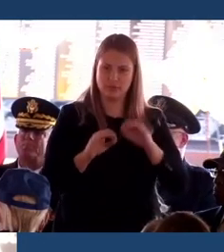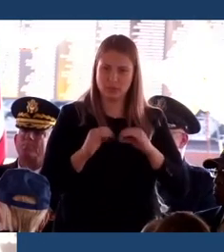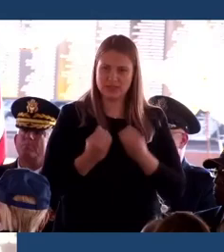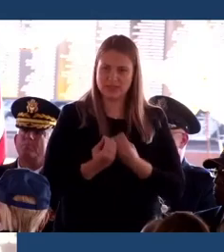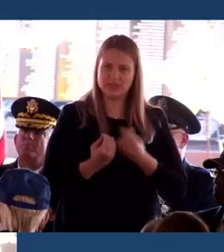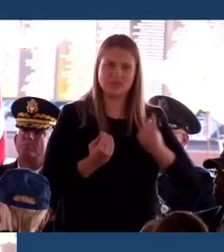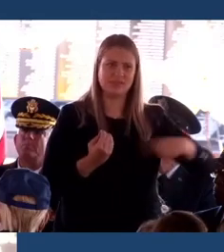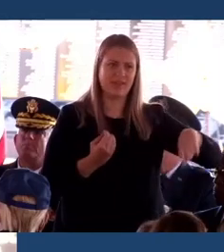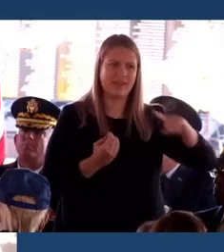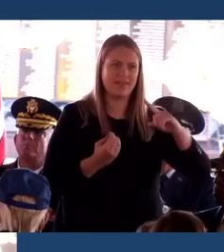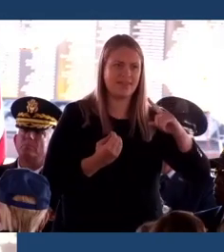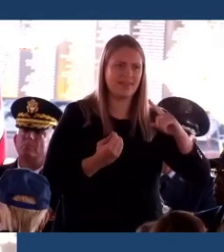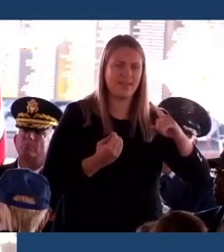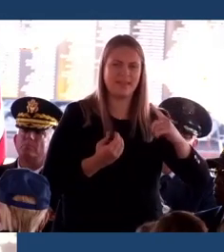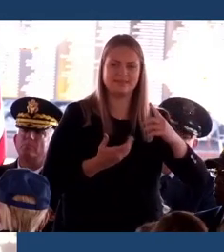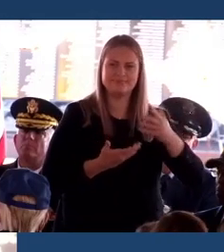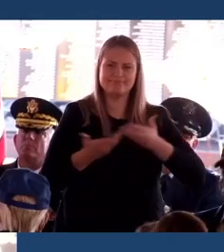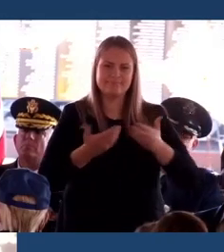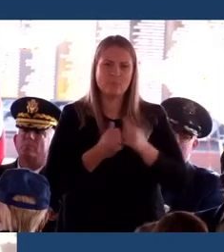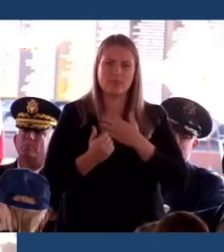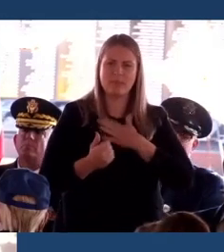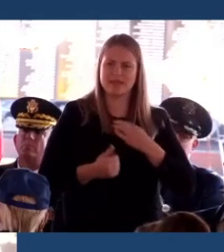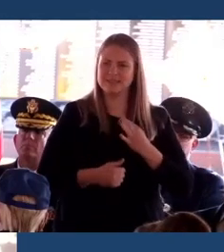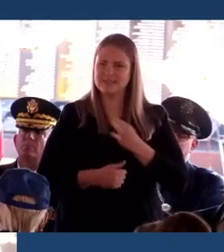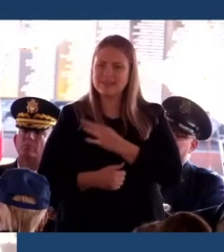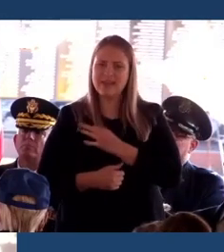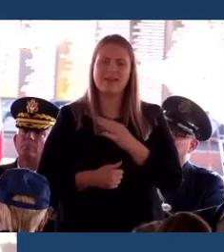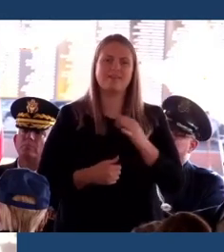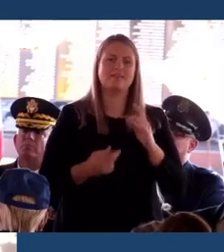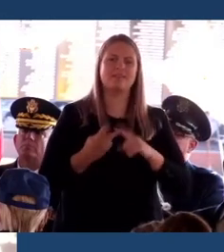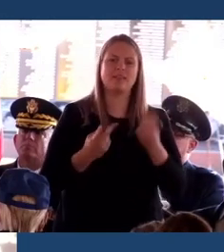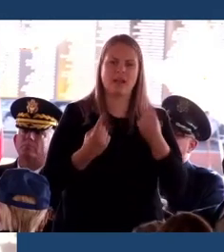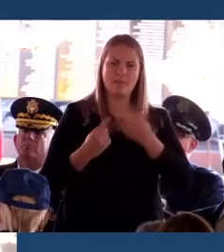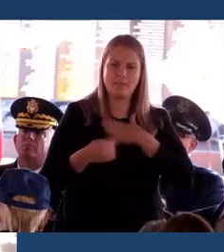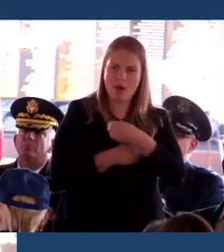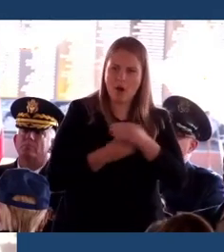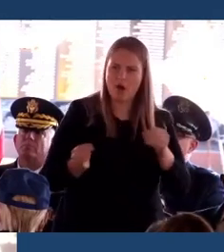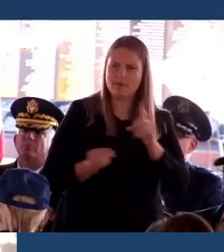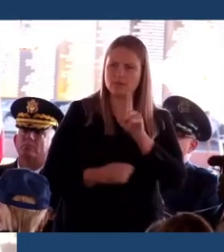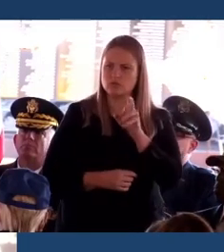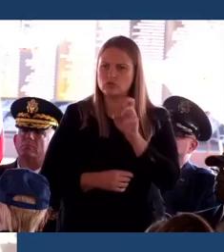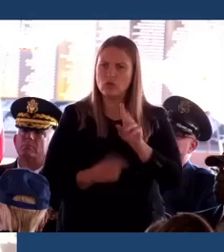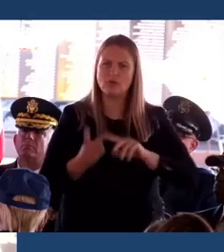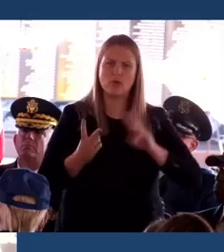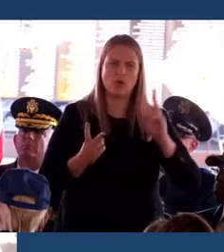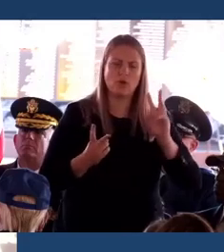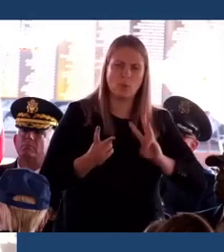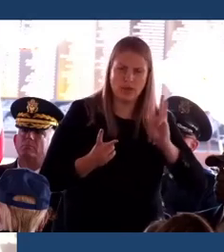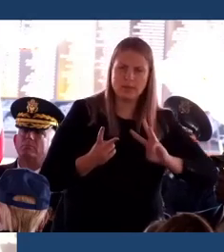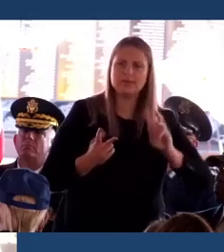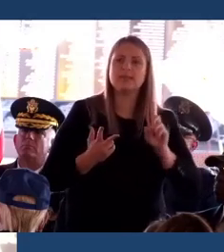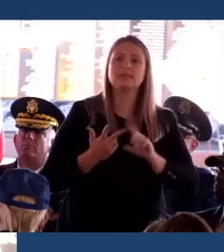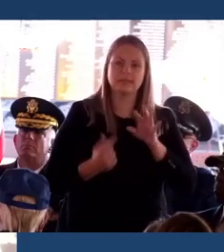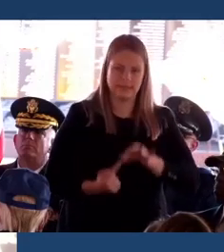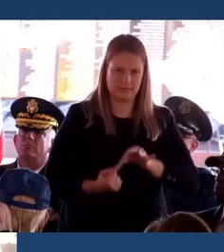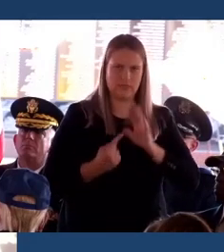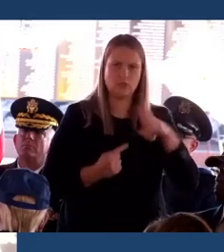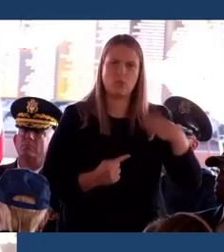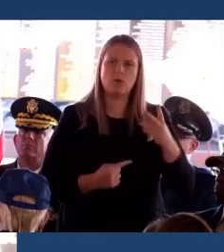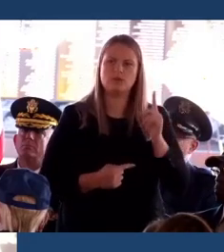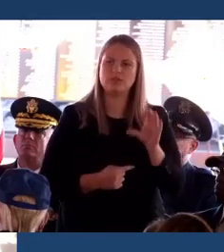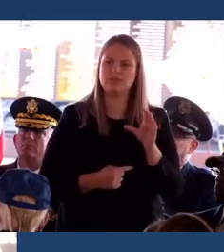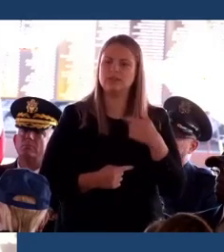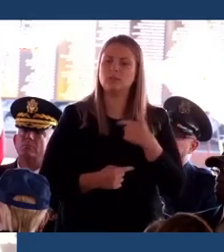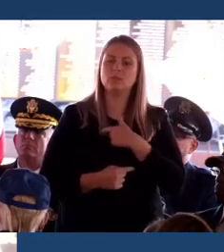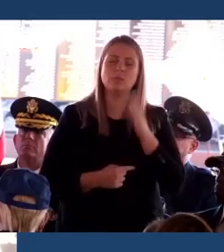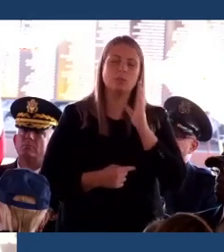who meet with my staff like Kate Rohr, who come to my office in Dover and Wilmington, and in particular in Washington, we never